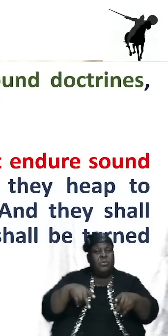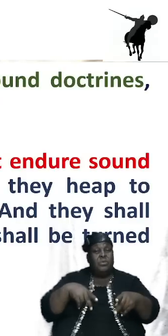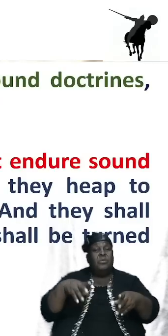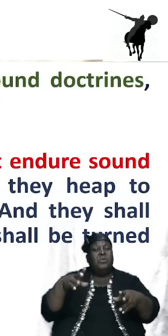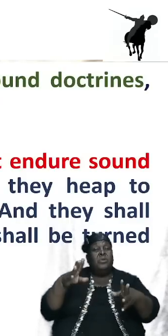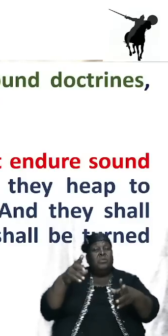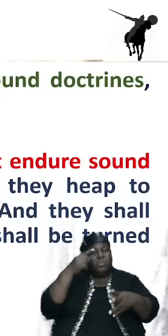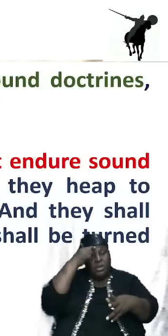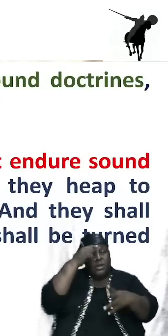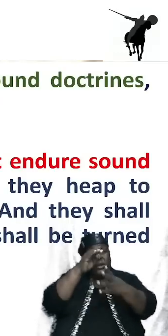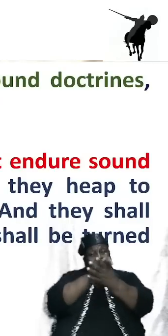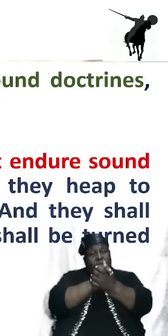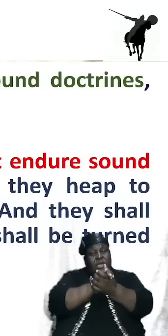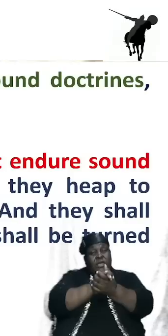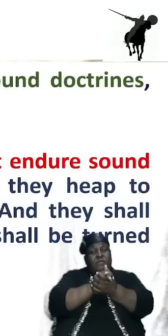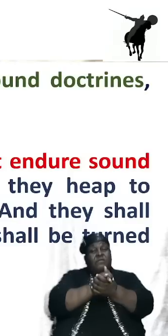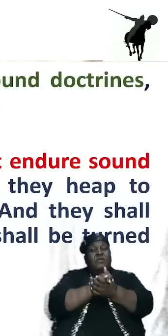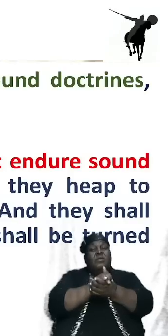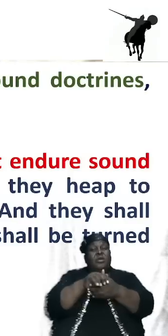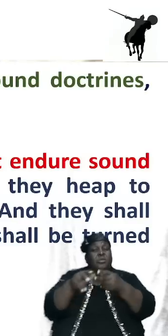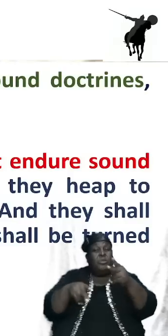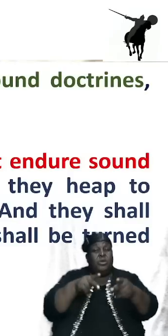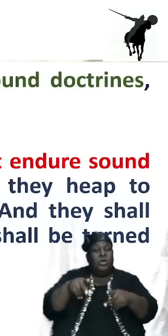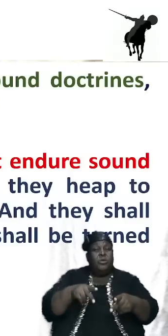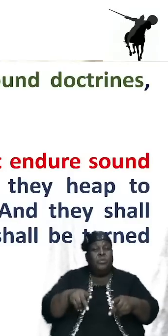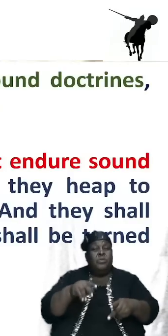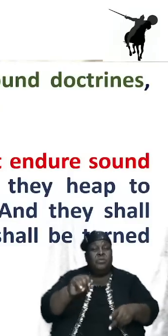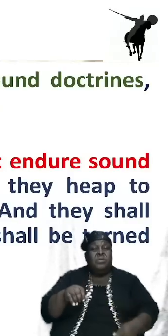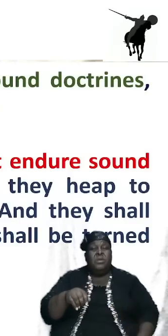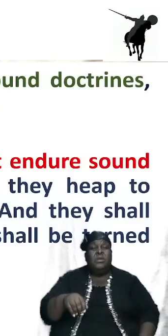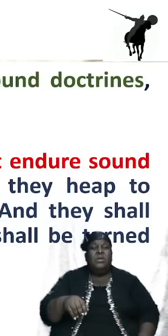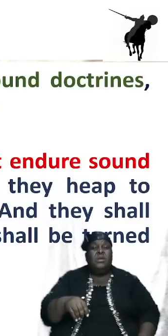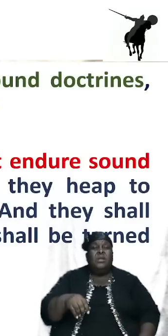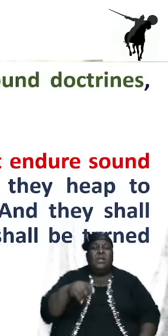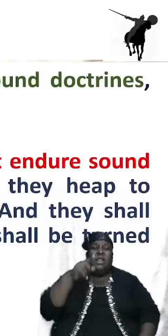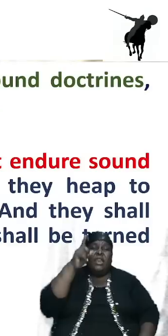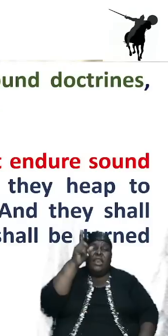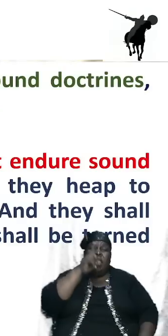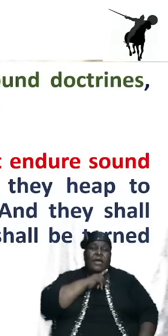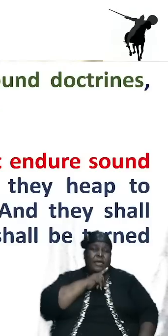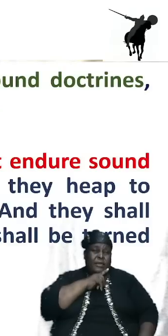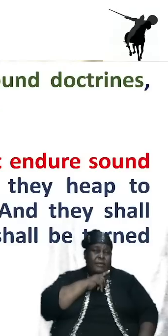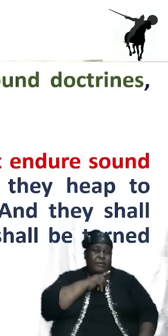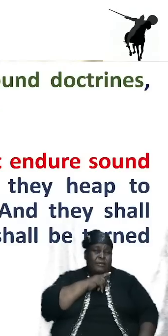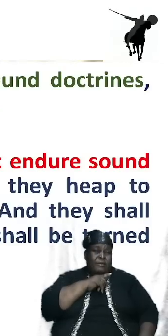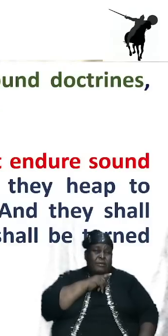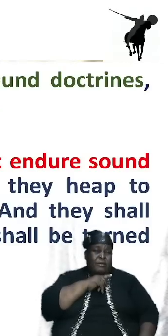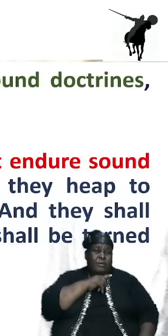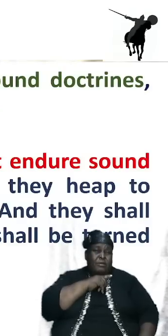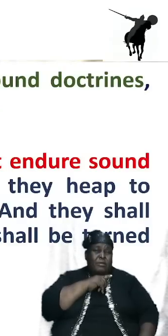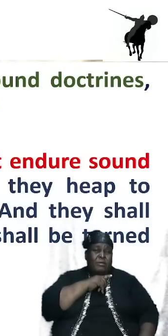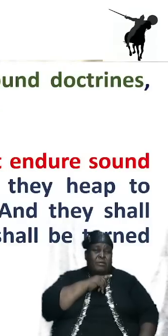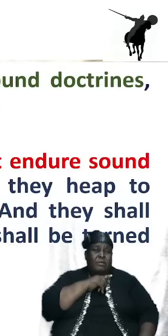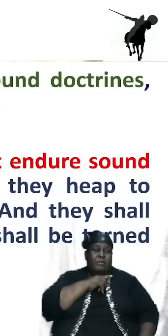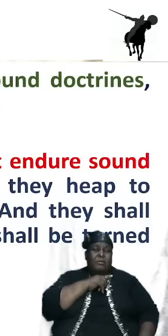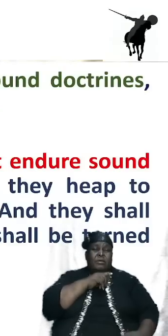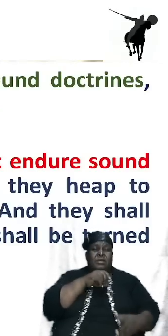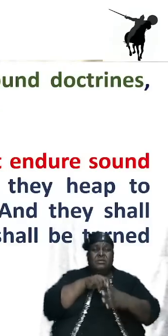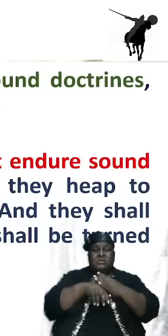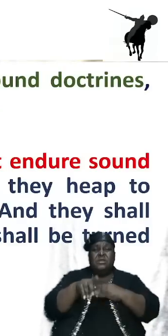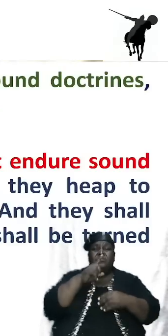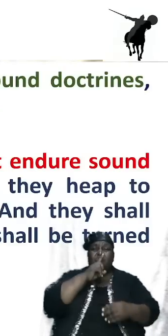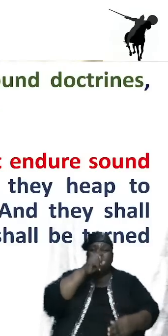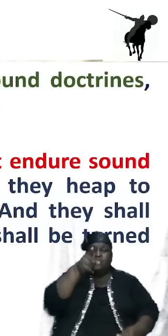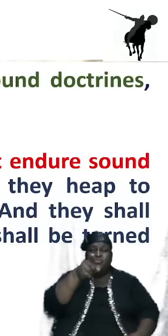speakers. They gravitate towards people who will tell them what they want to hear instead of what they need to hear.